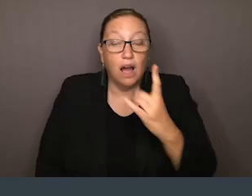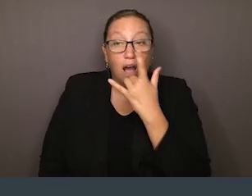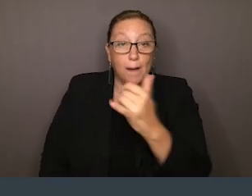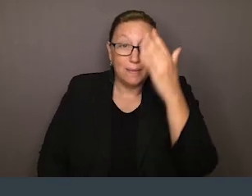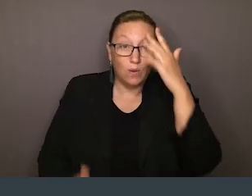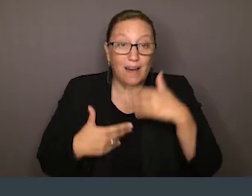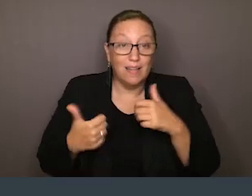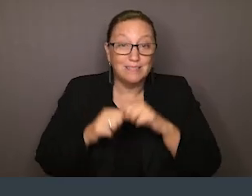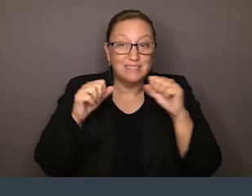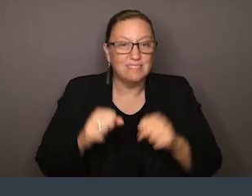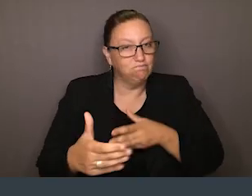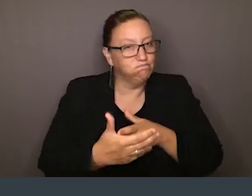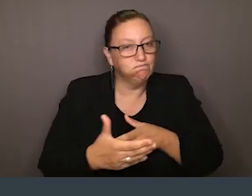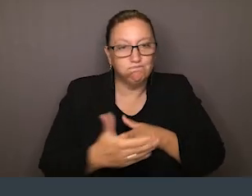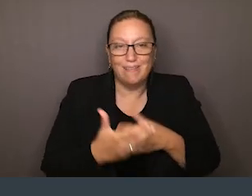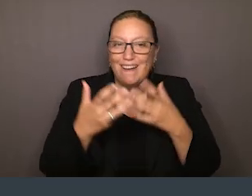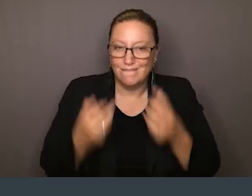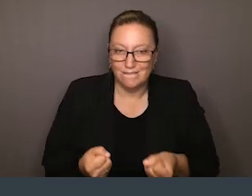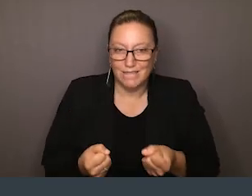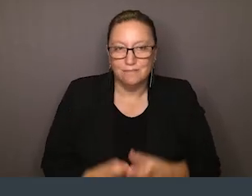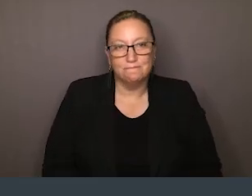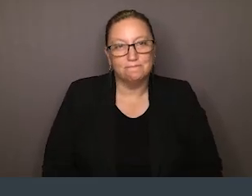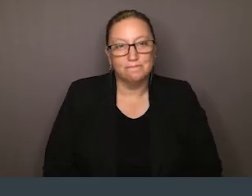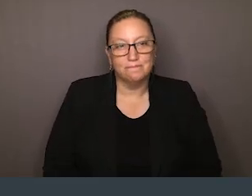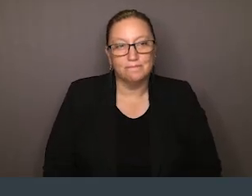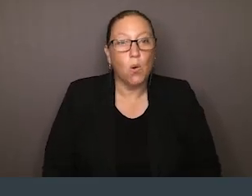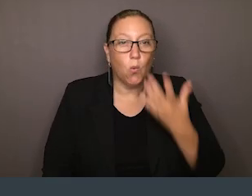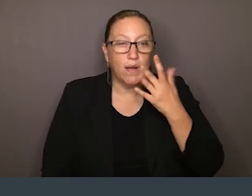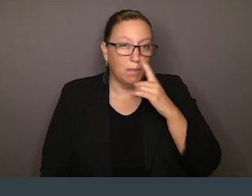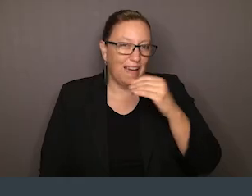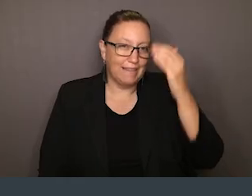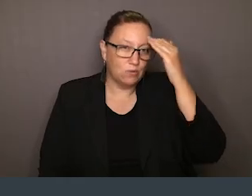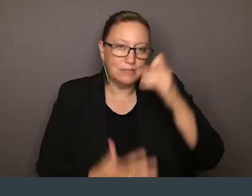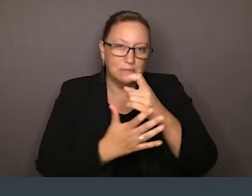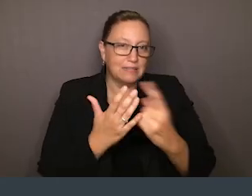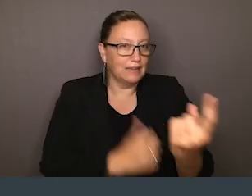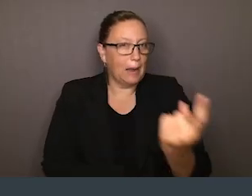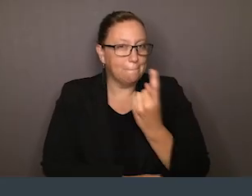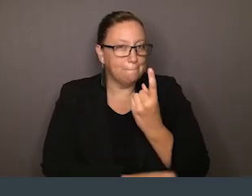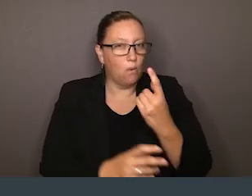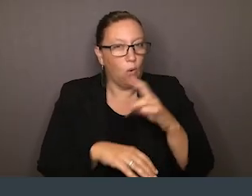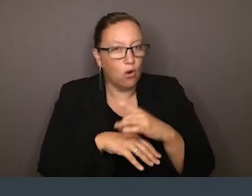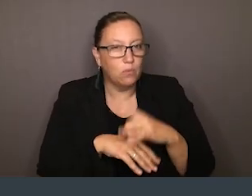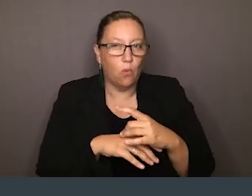systems, unfortunately. Presentations are more likely to be misunderstood